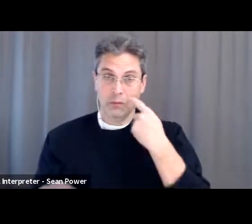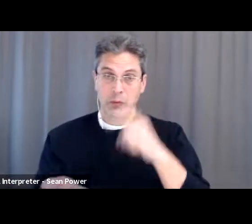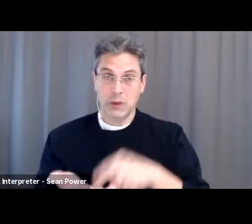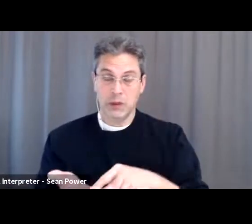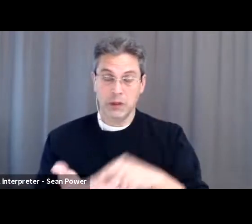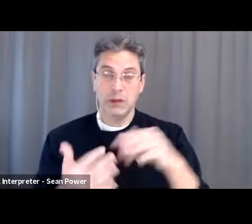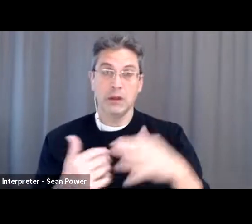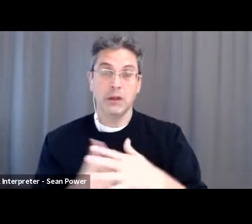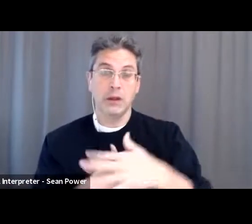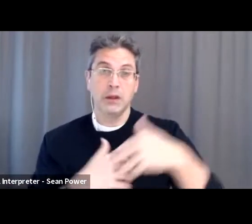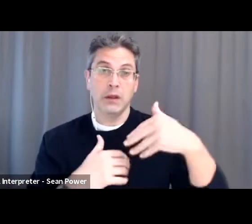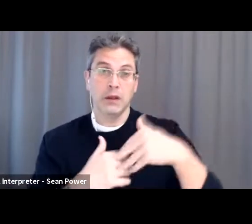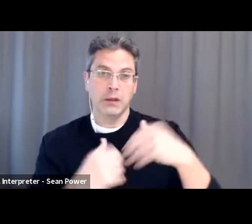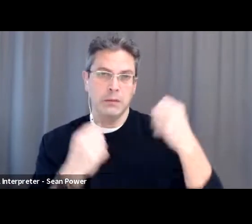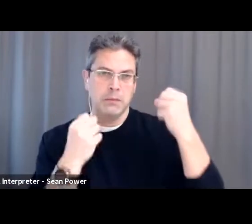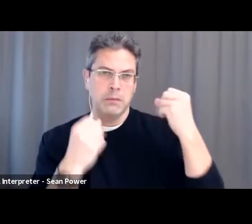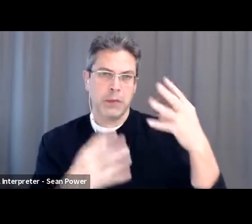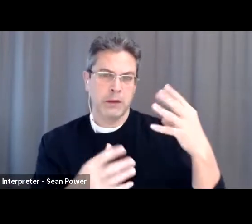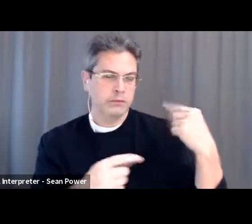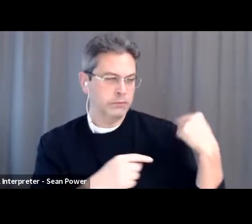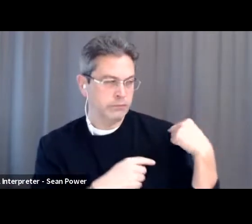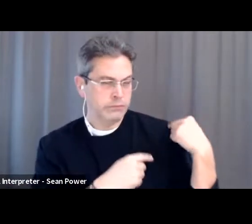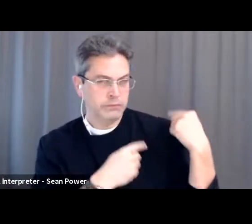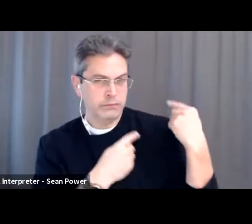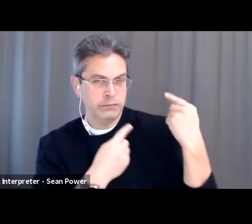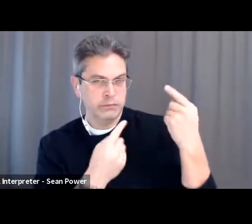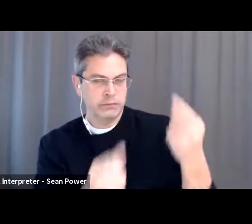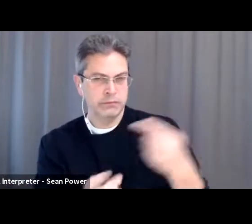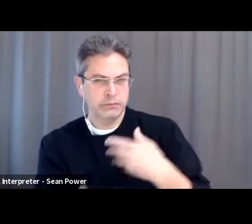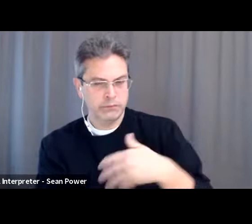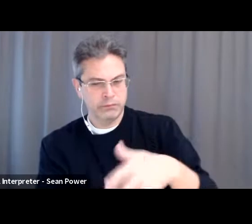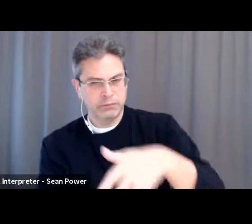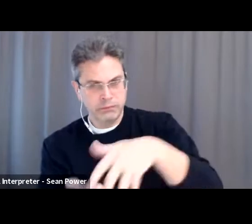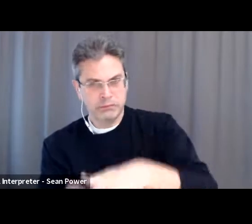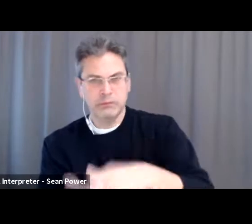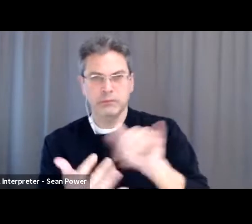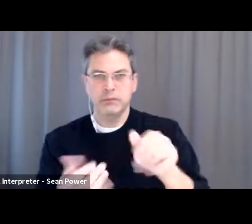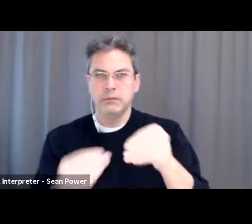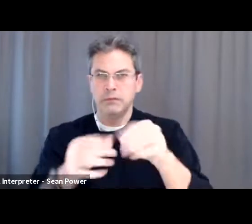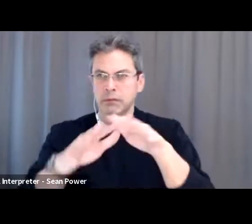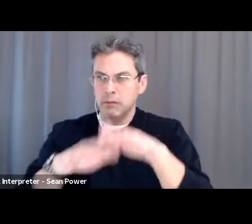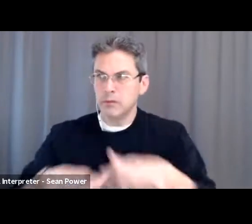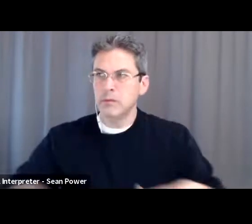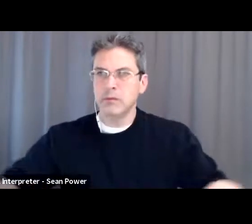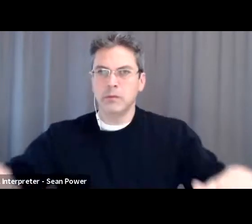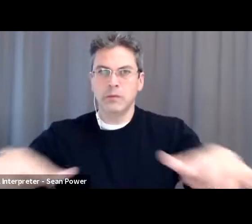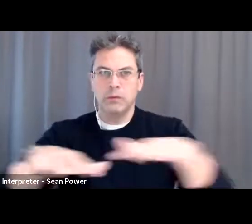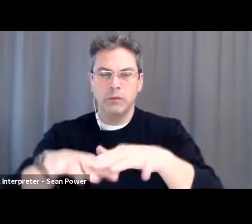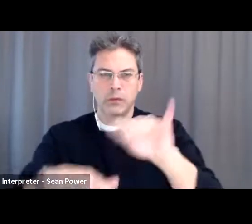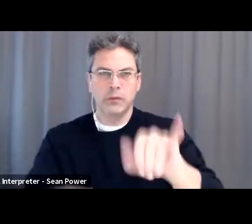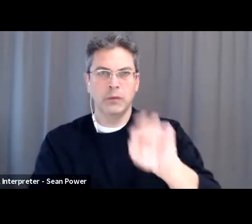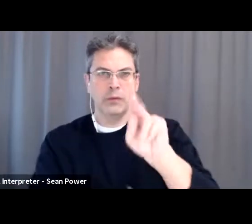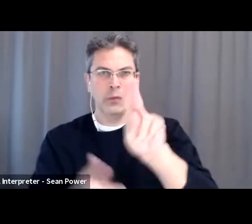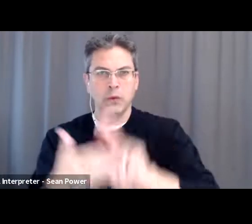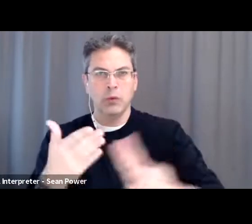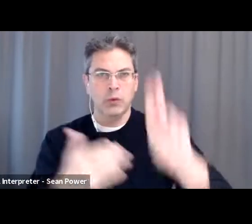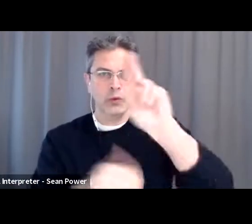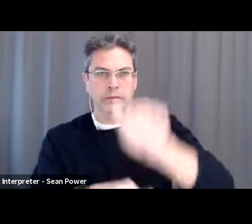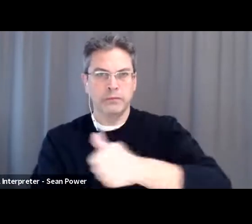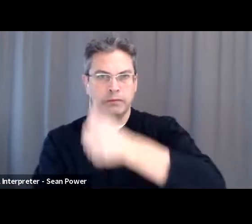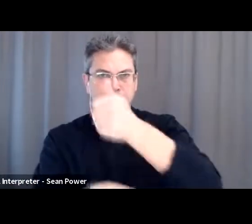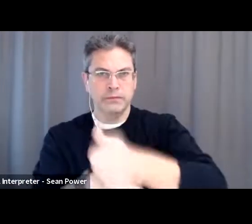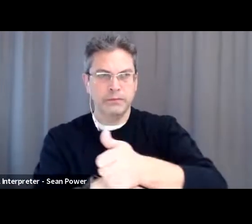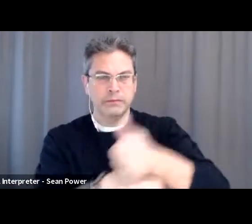Indigenous nations have long-standing relationships with the territories upon which York University campuses are